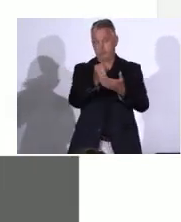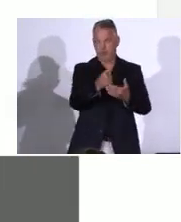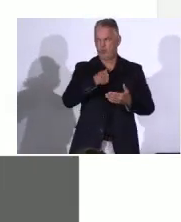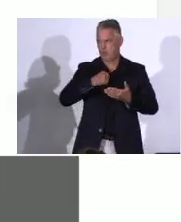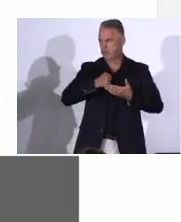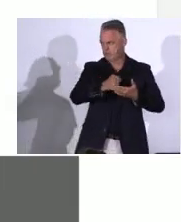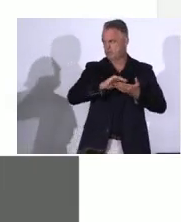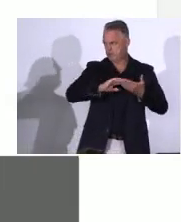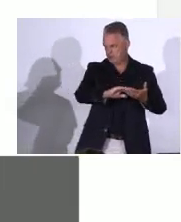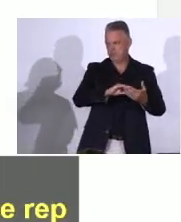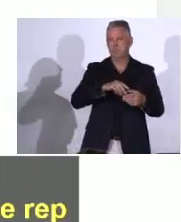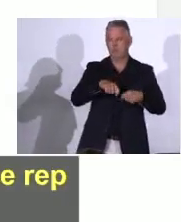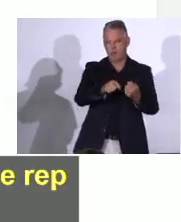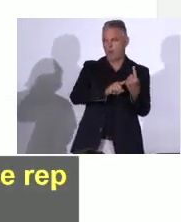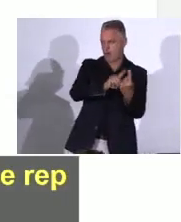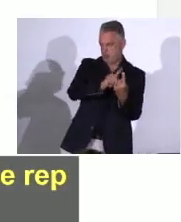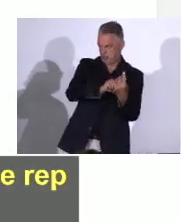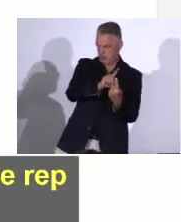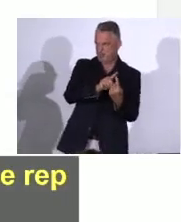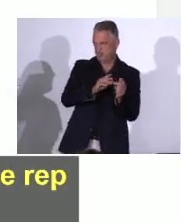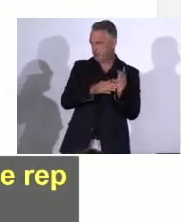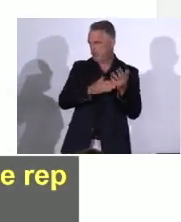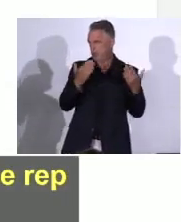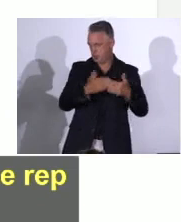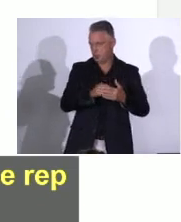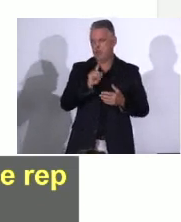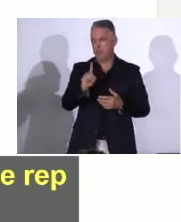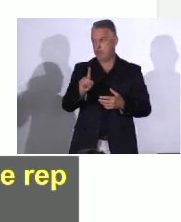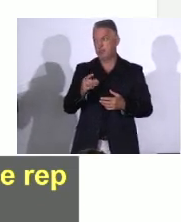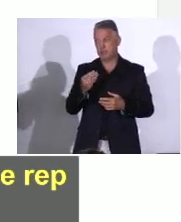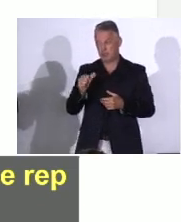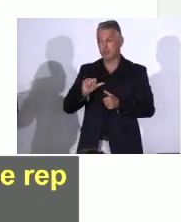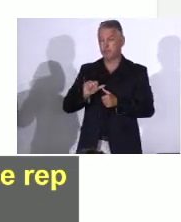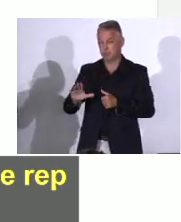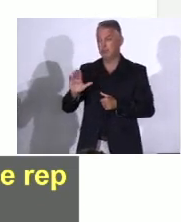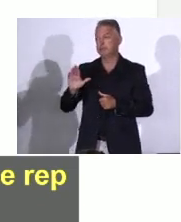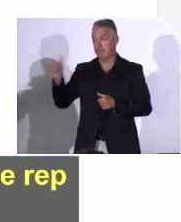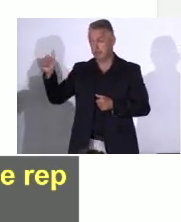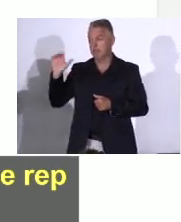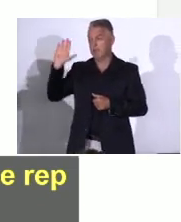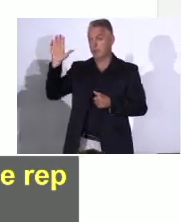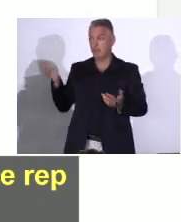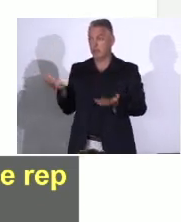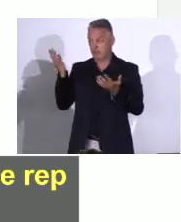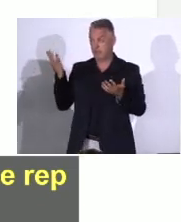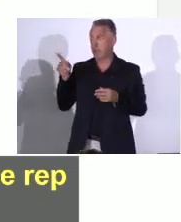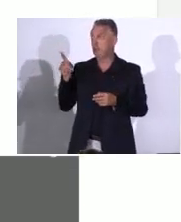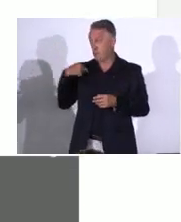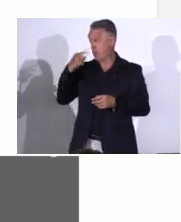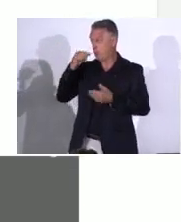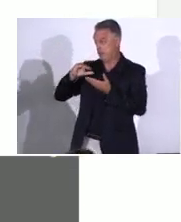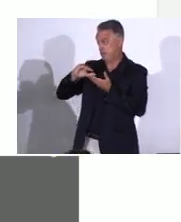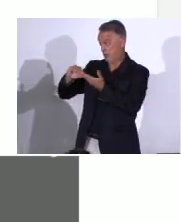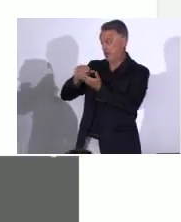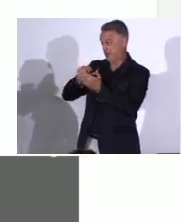rep players, they give one-on-one to support from those. But like I said, we've got some amazingly talented netballers, and we were really able to develop them. So for the